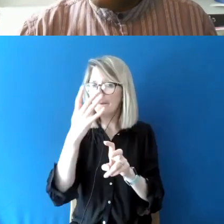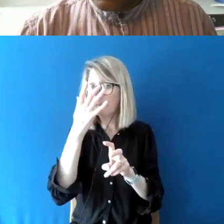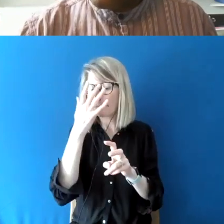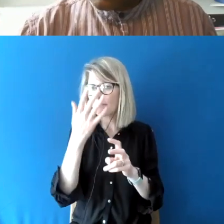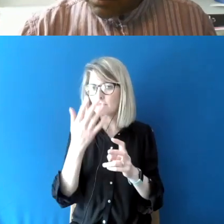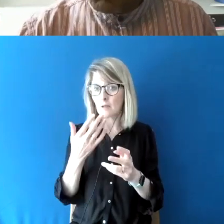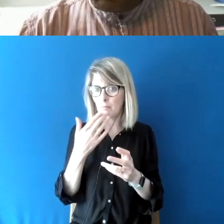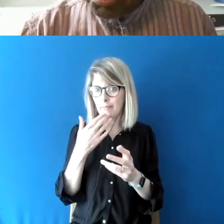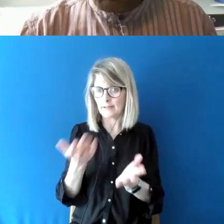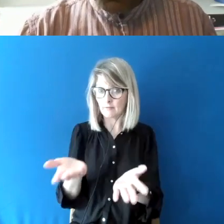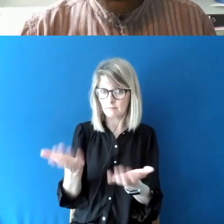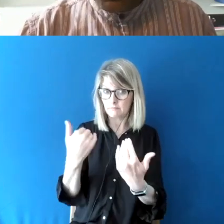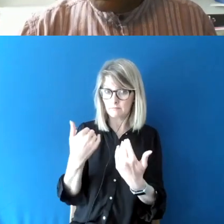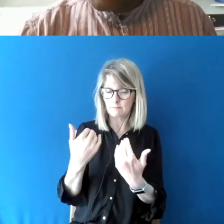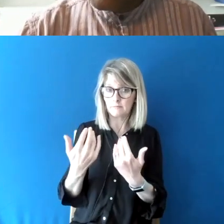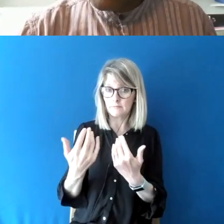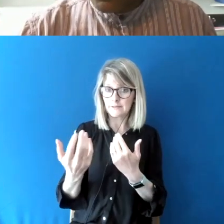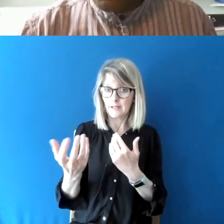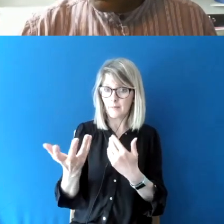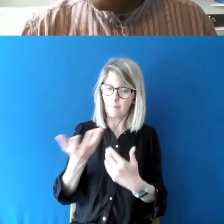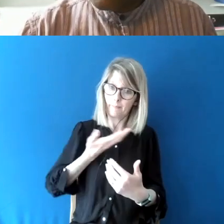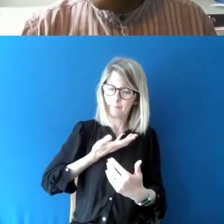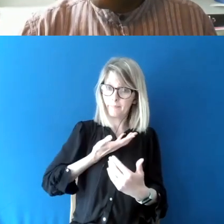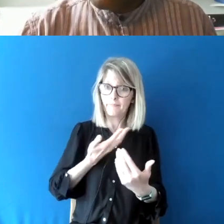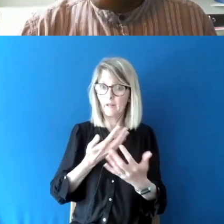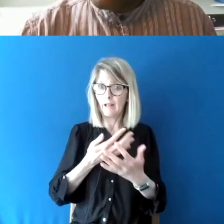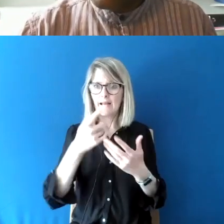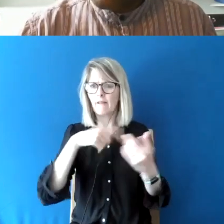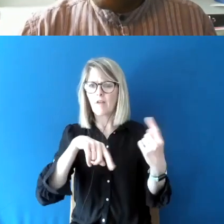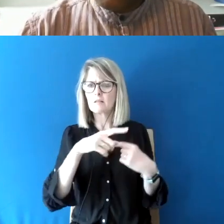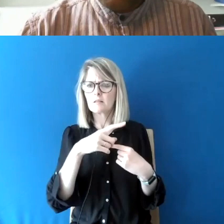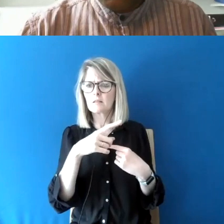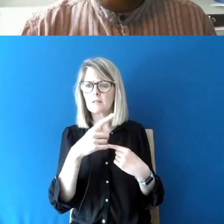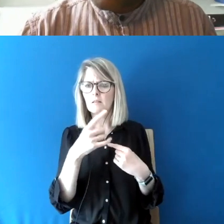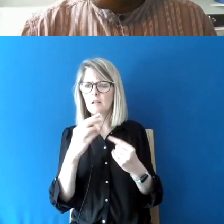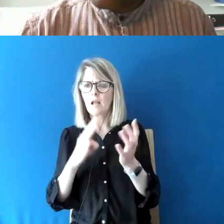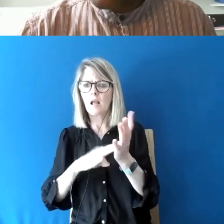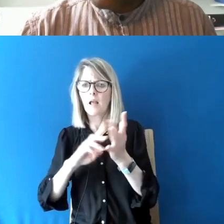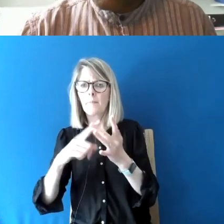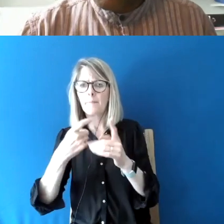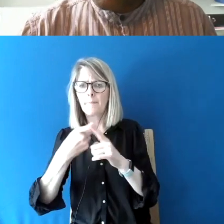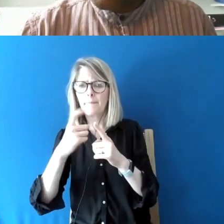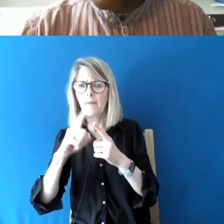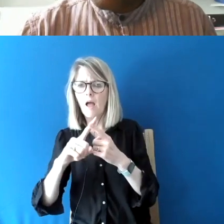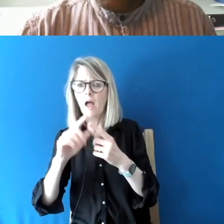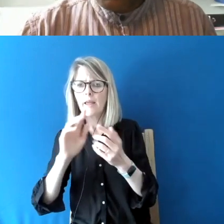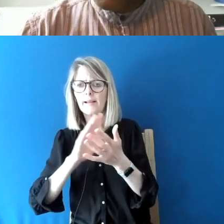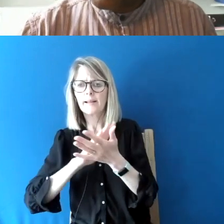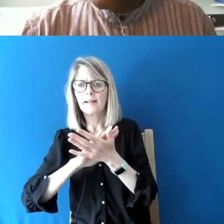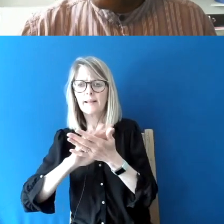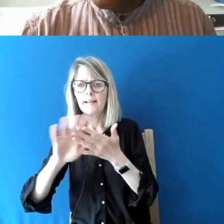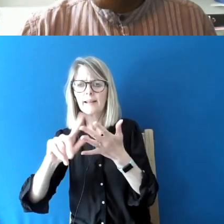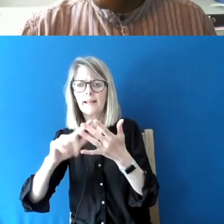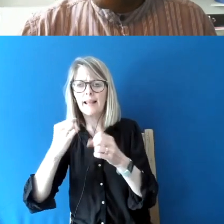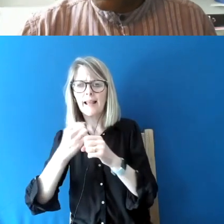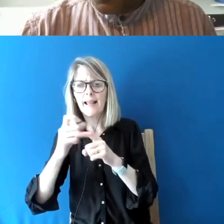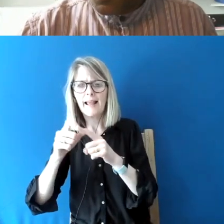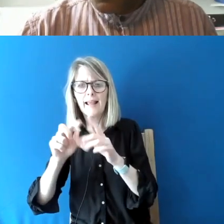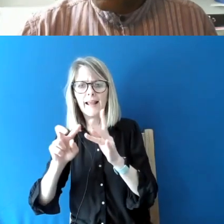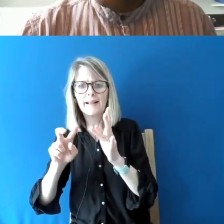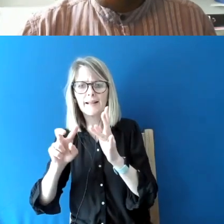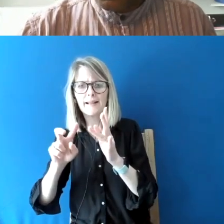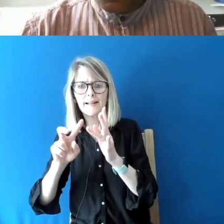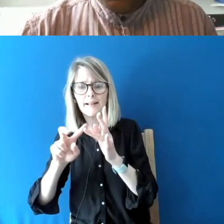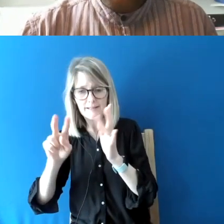that to any of us that you know. Mike Higdon is probably the one that you have the details for, contact